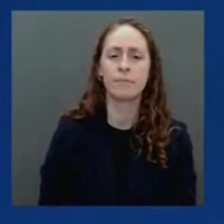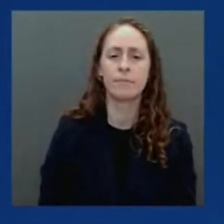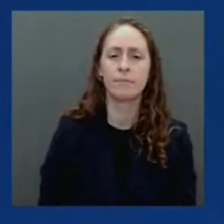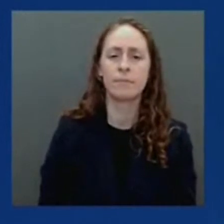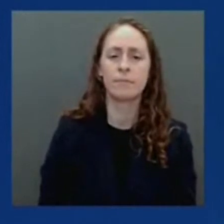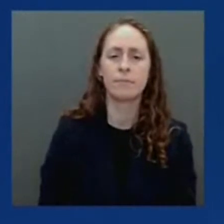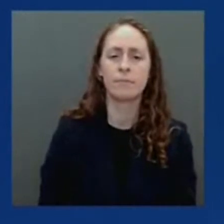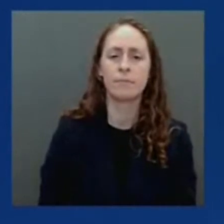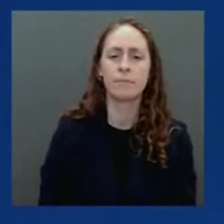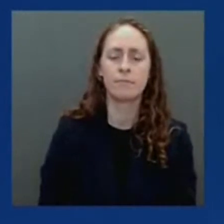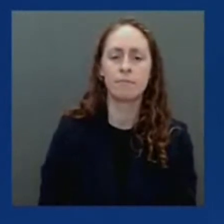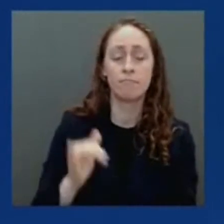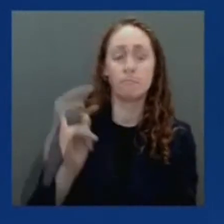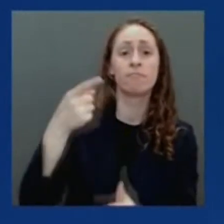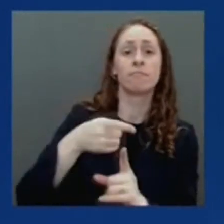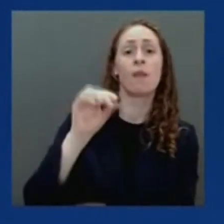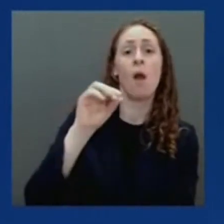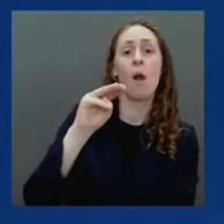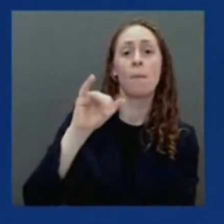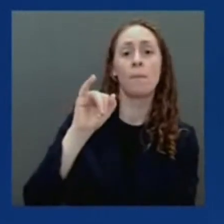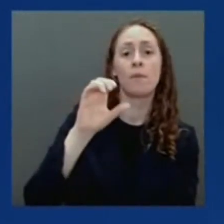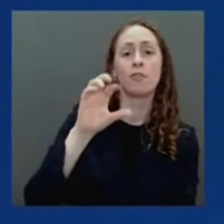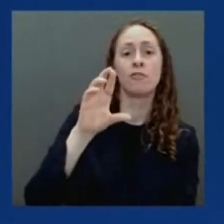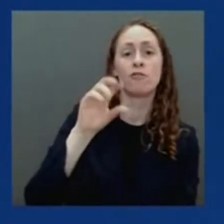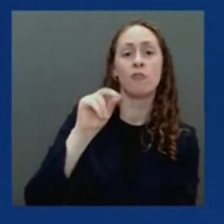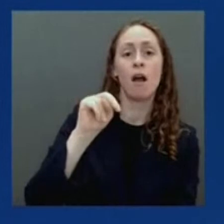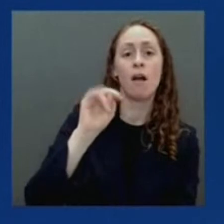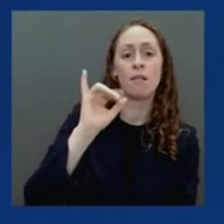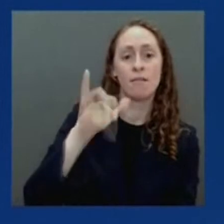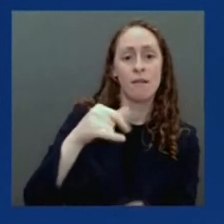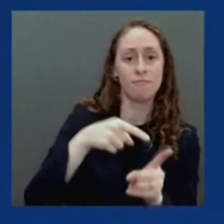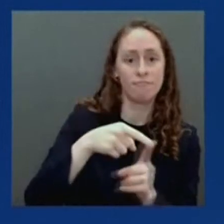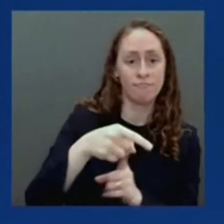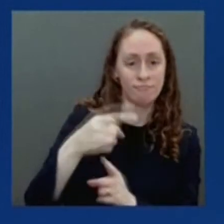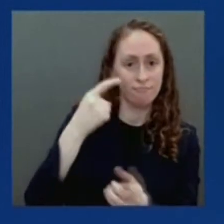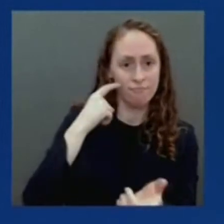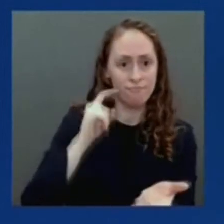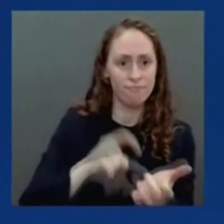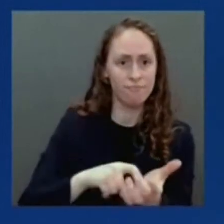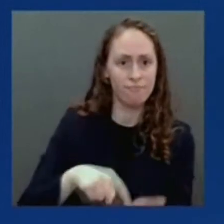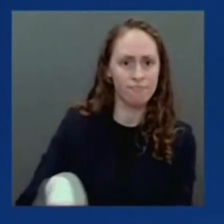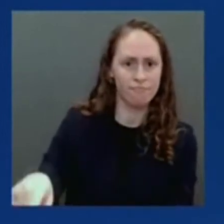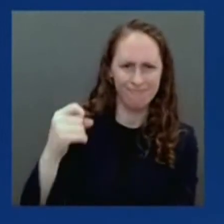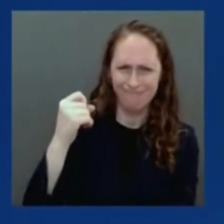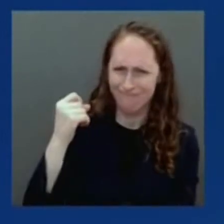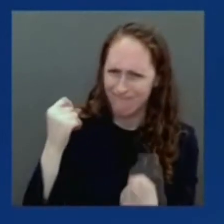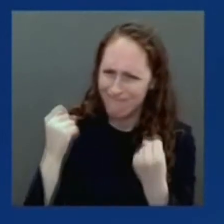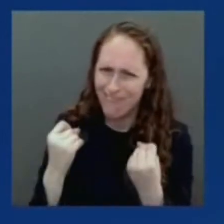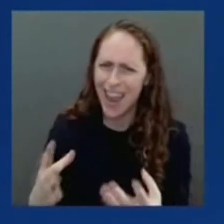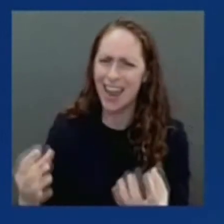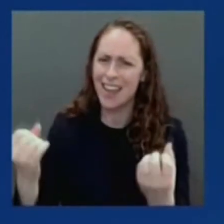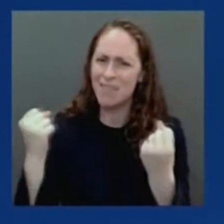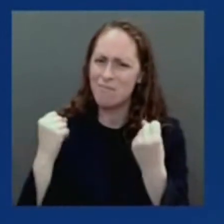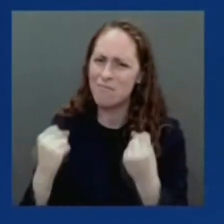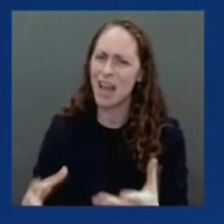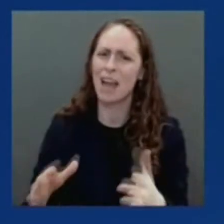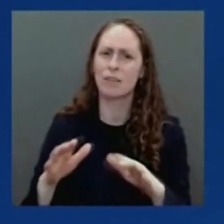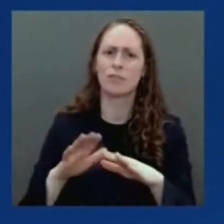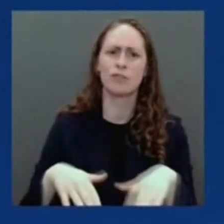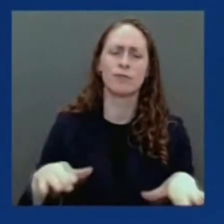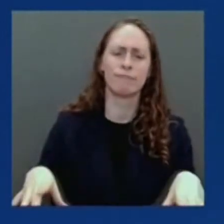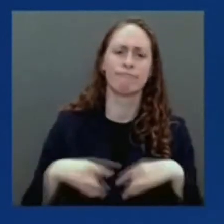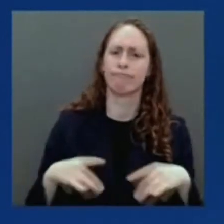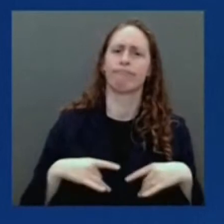being infected and ending up in the hospital during the Omicron surge, it turns out that has actually facilitated the collection